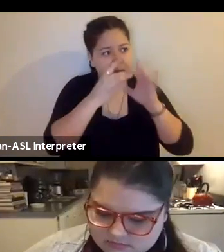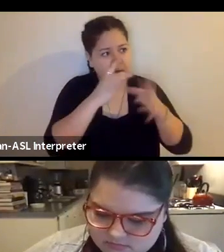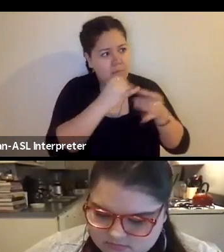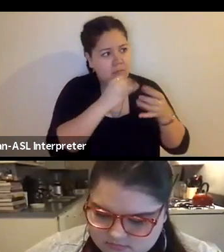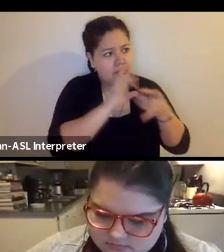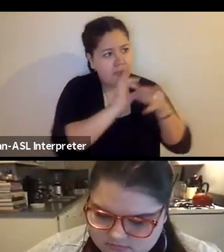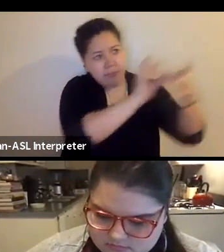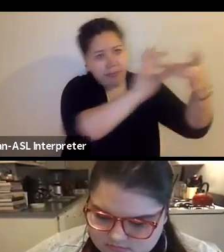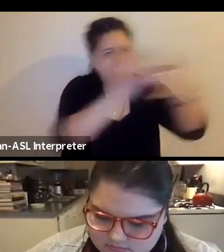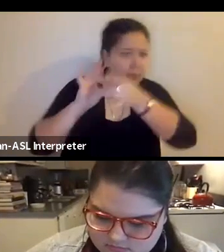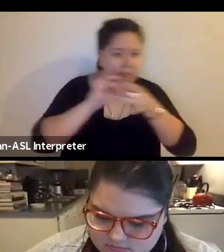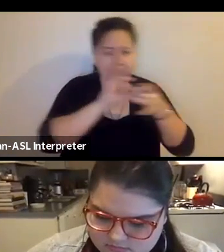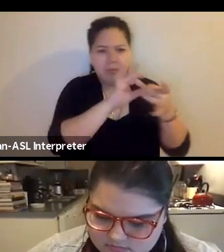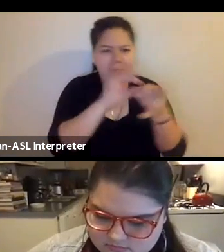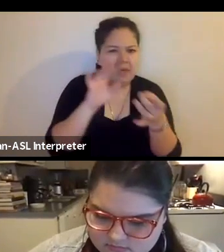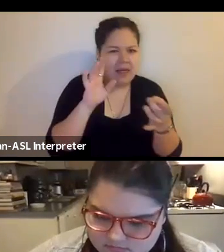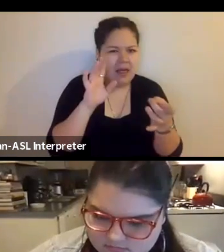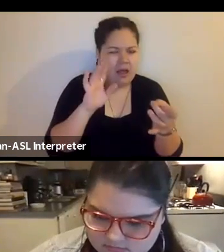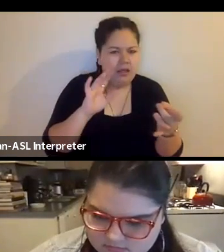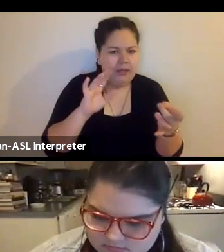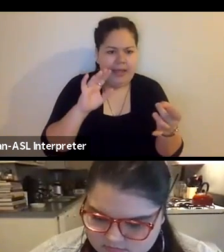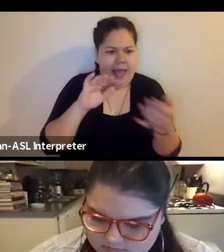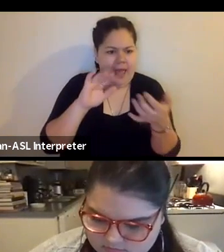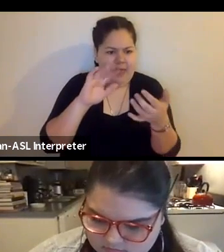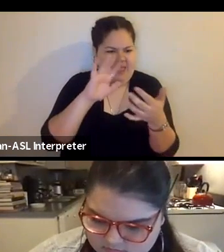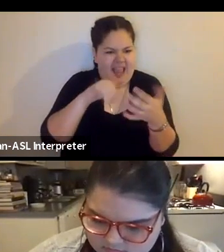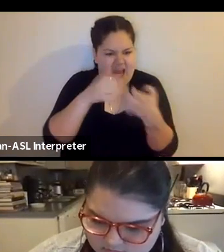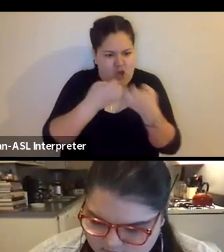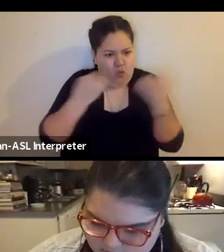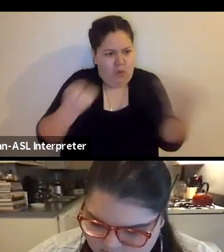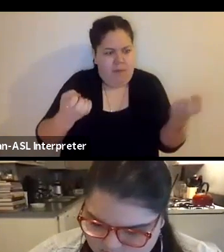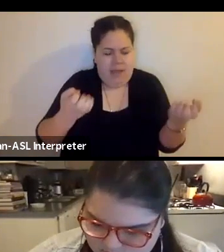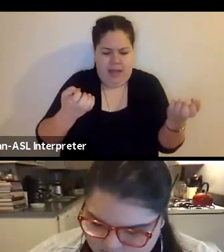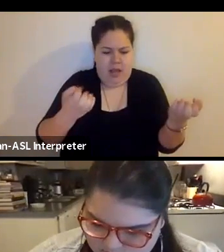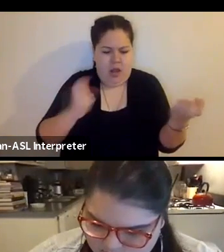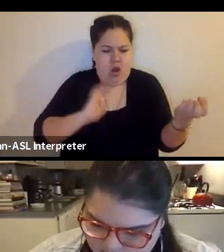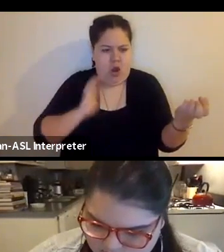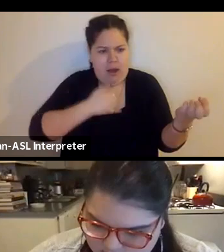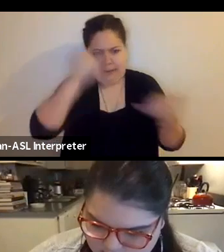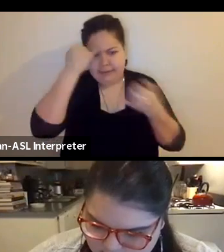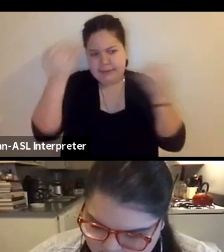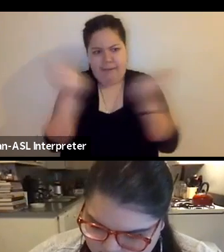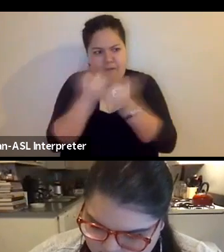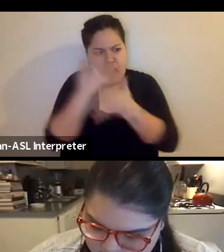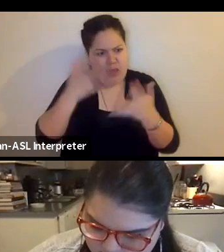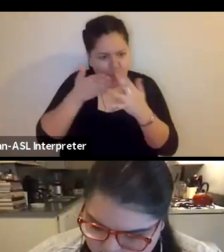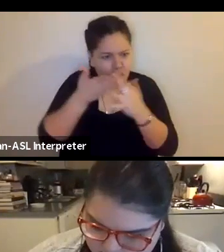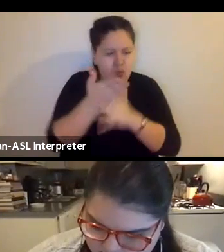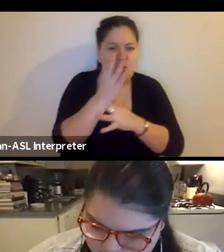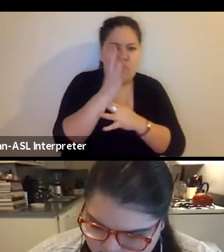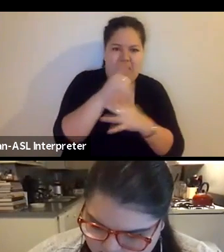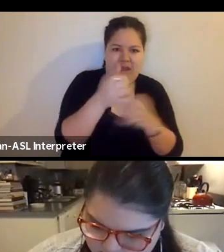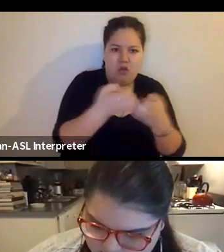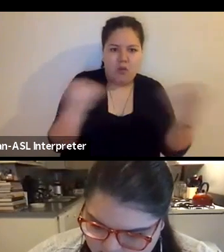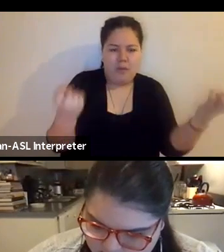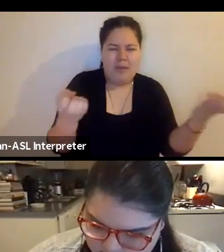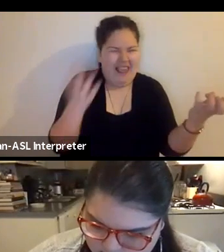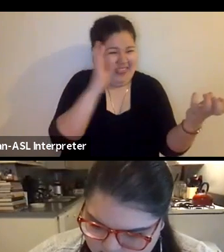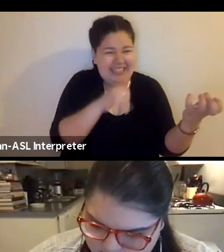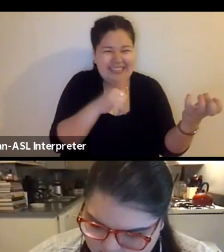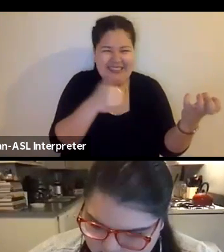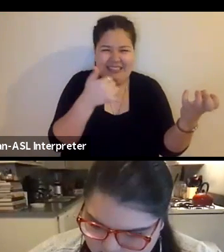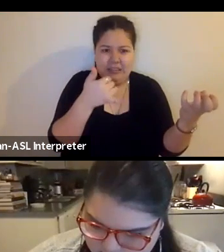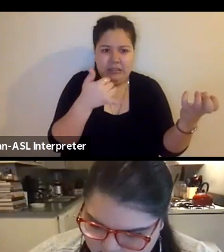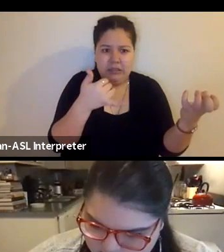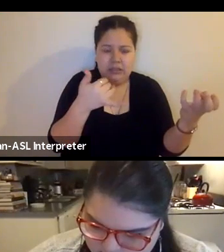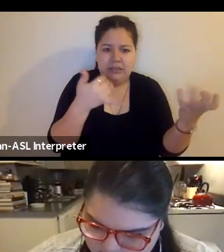and ideas and work and images and art and conversations, these are all